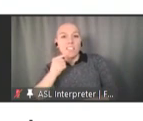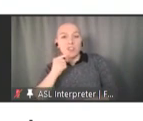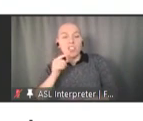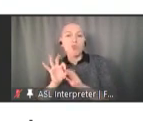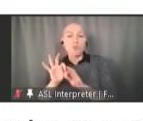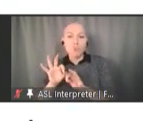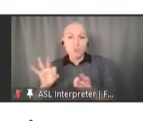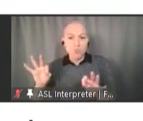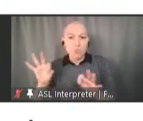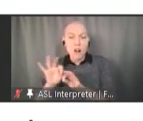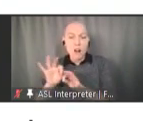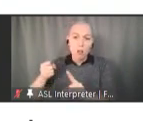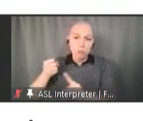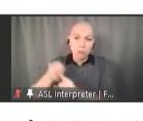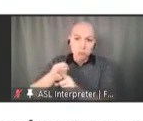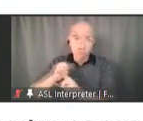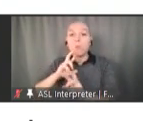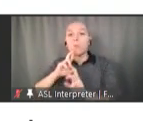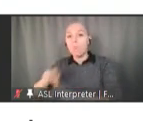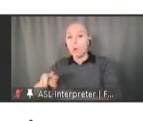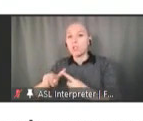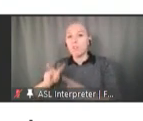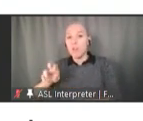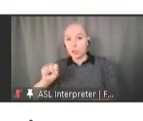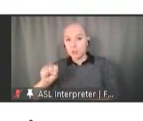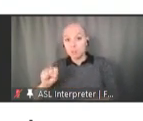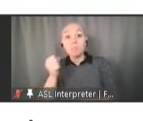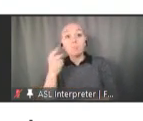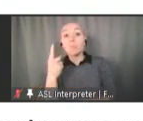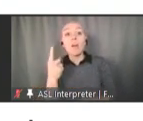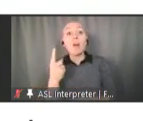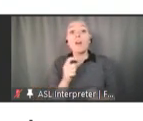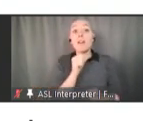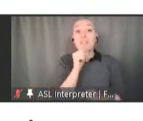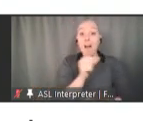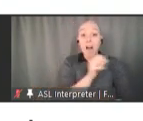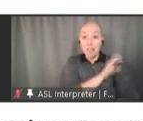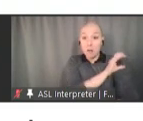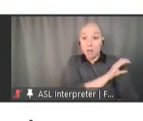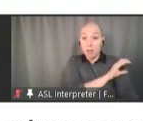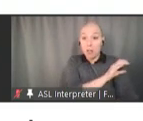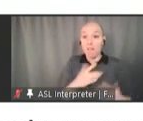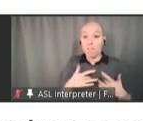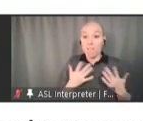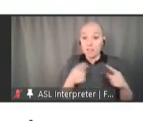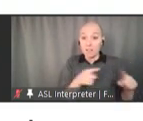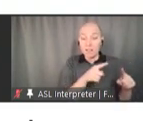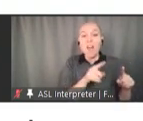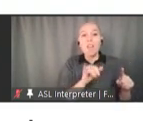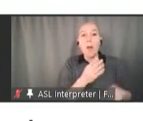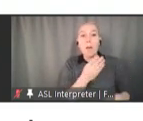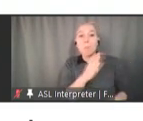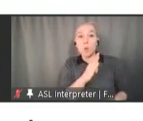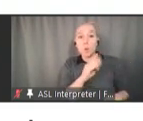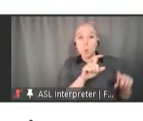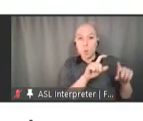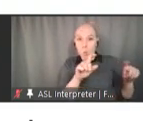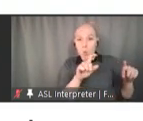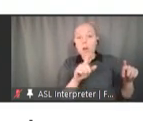reported to VAERS. So the non-clinical events, bolded in blue in the table on the left, have been removed for the table on the